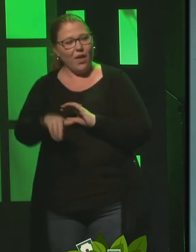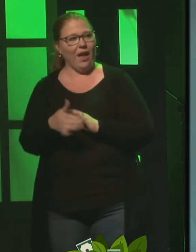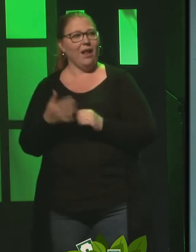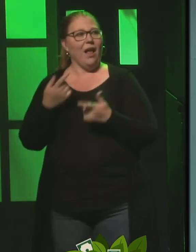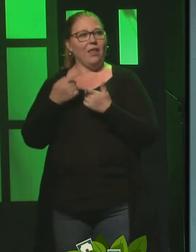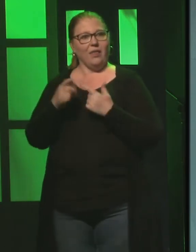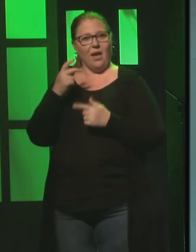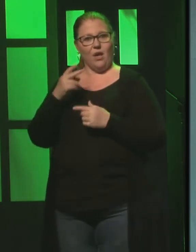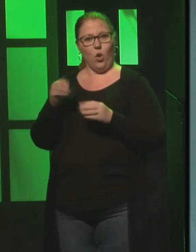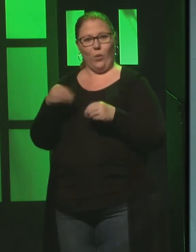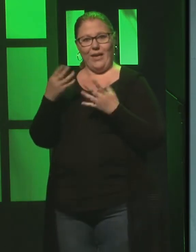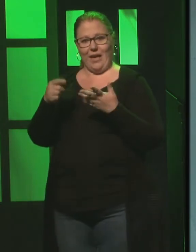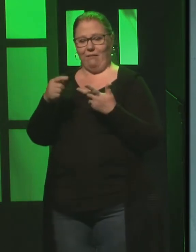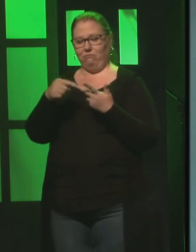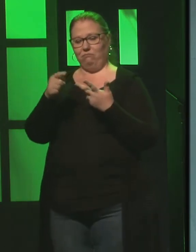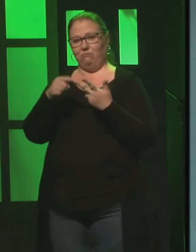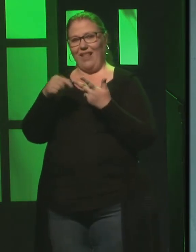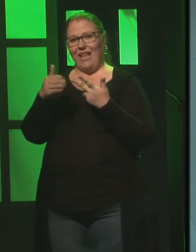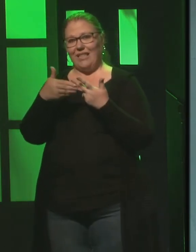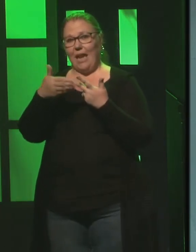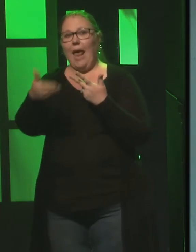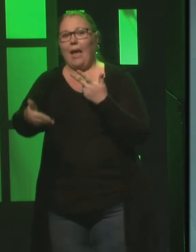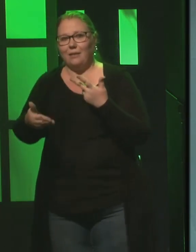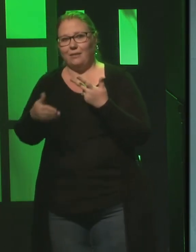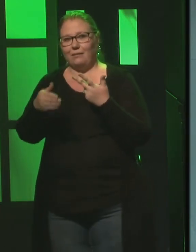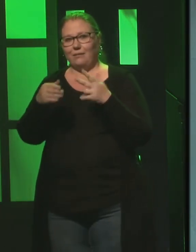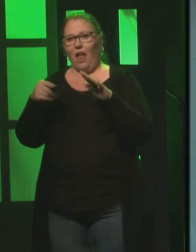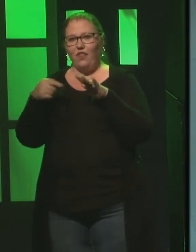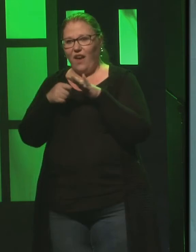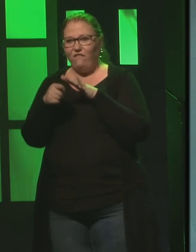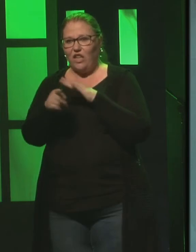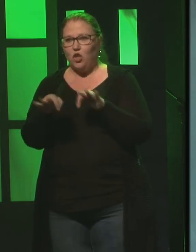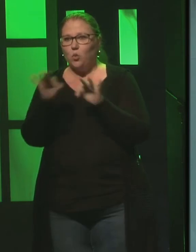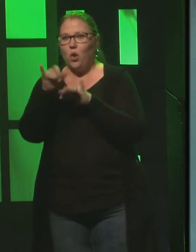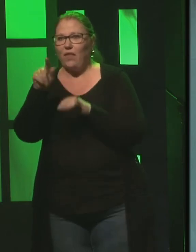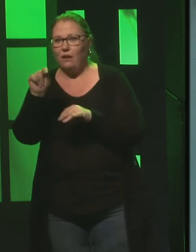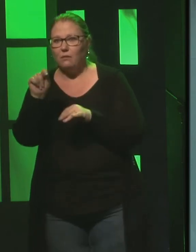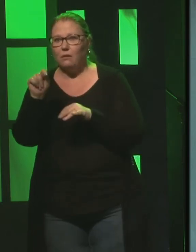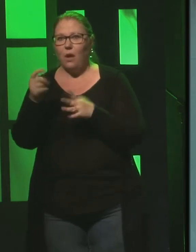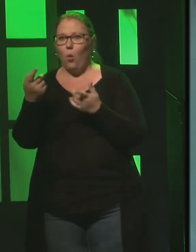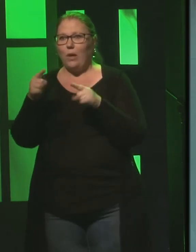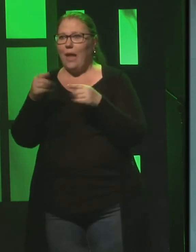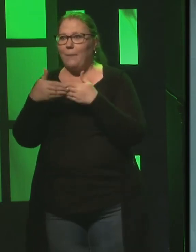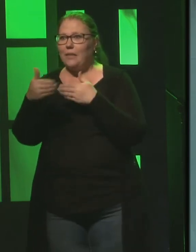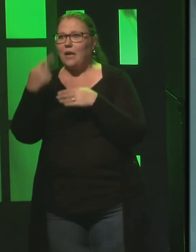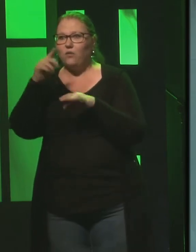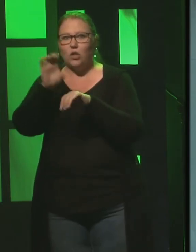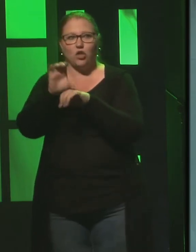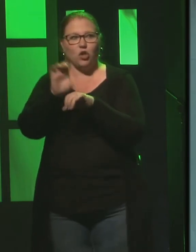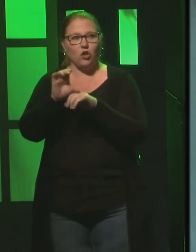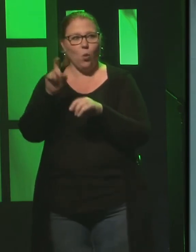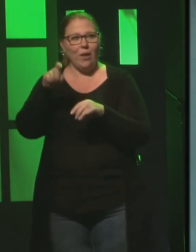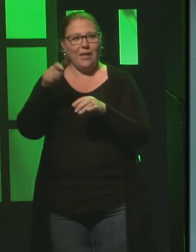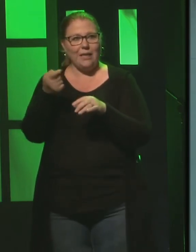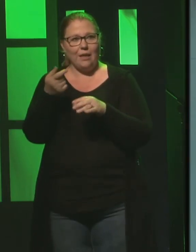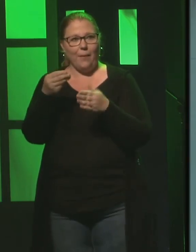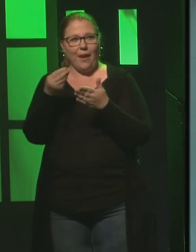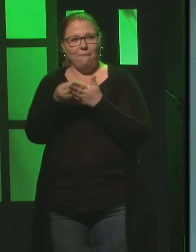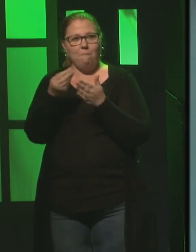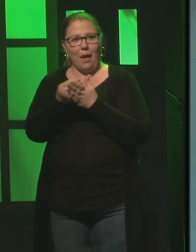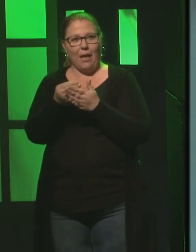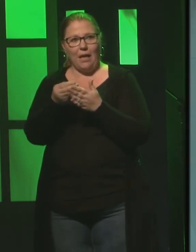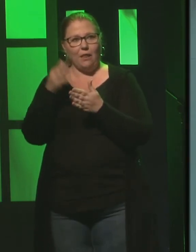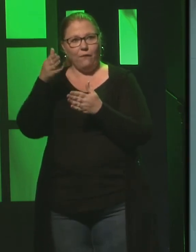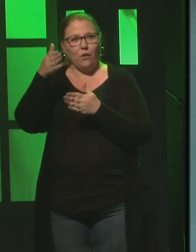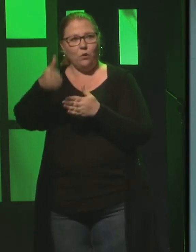then we give to Next. That's like the adventure's worth it, kind of the year-end giving. What's next for our church? What needs a little bit of money infused into